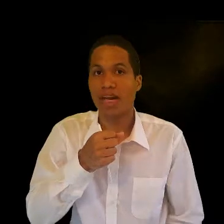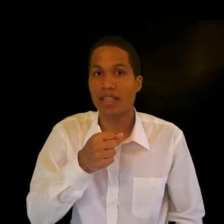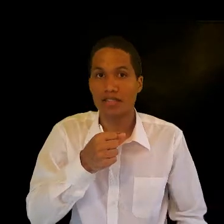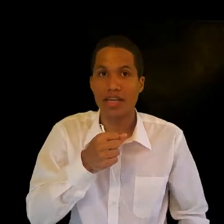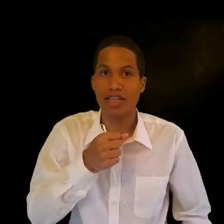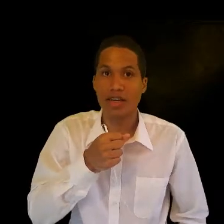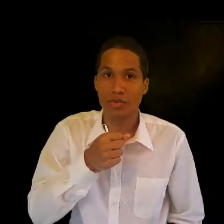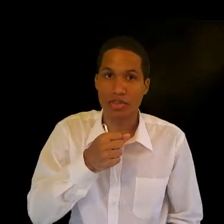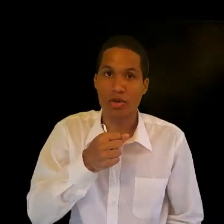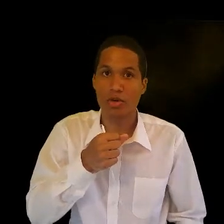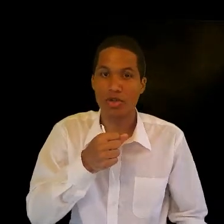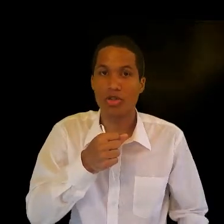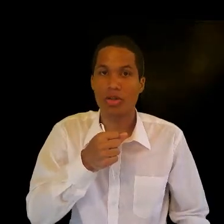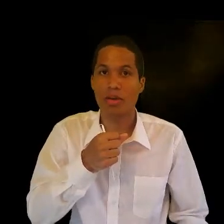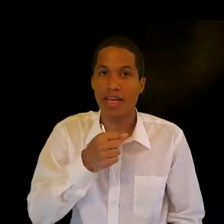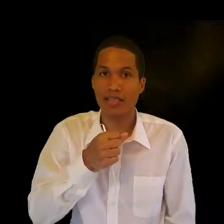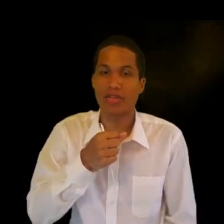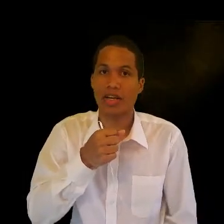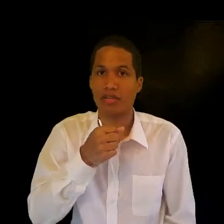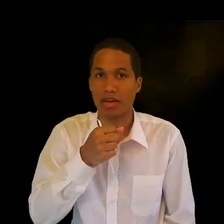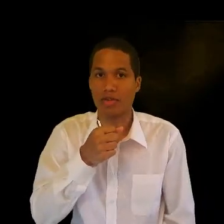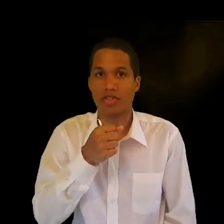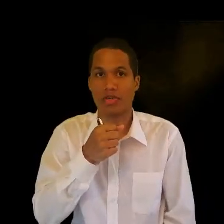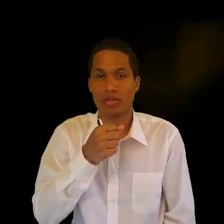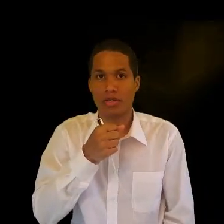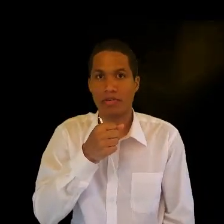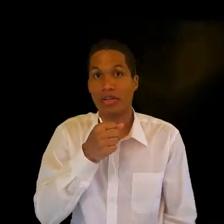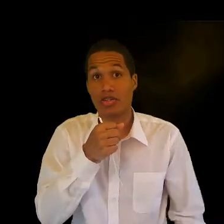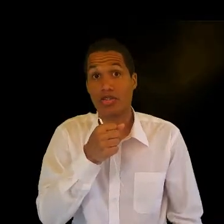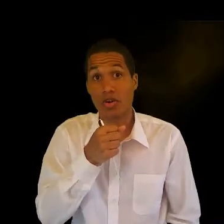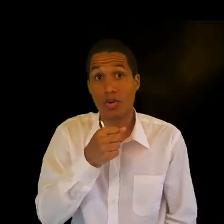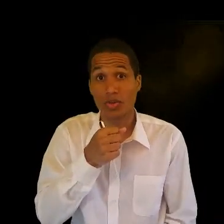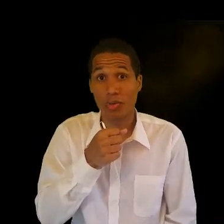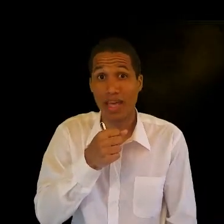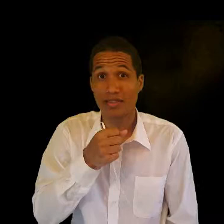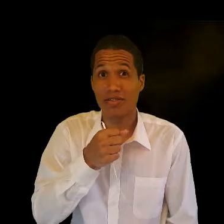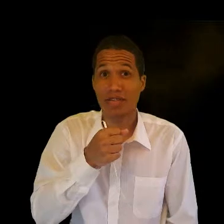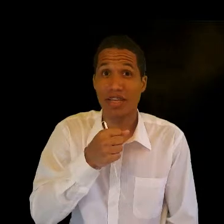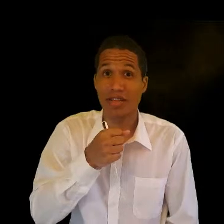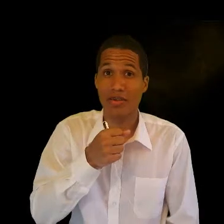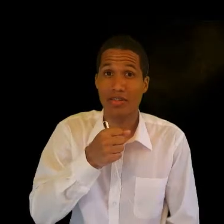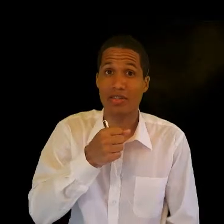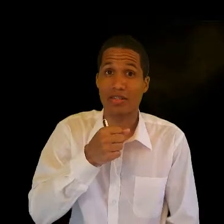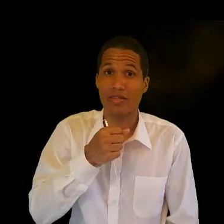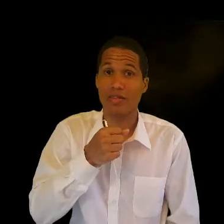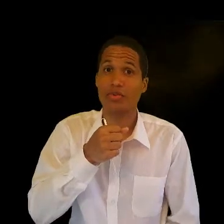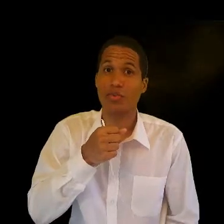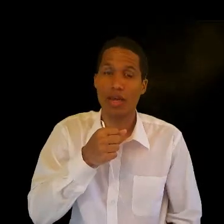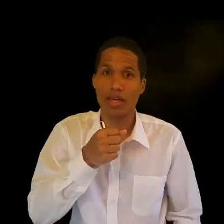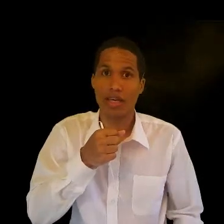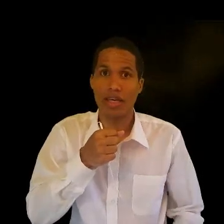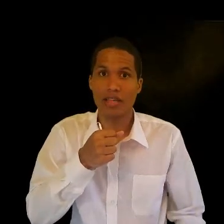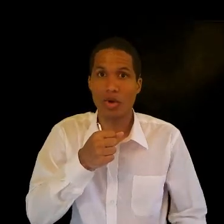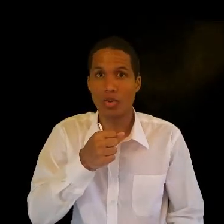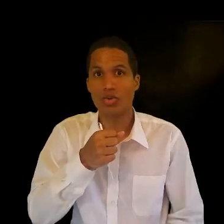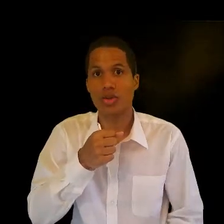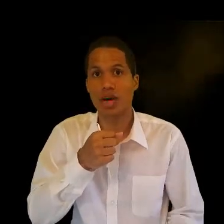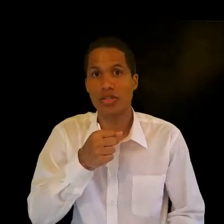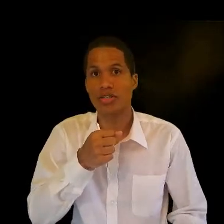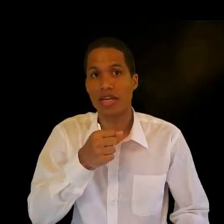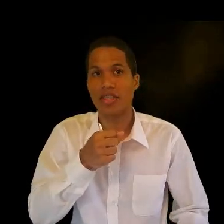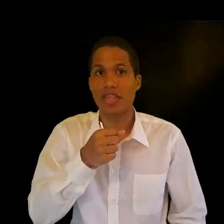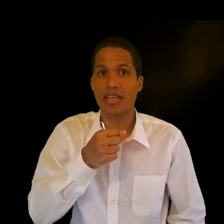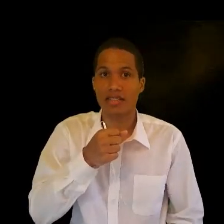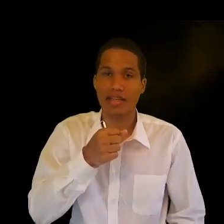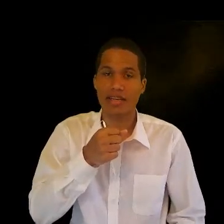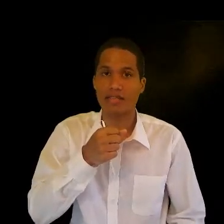you manage a language, how much you master a language. Because someone who masters a language in a very good way knows how